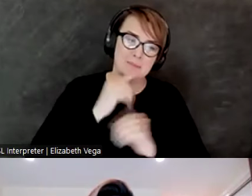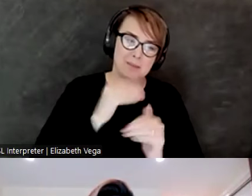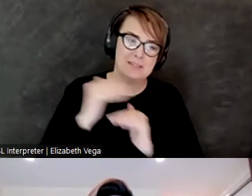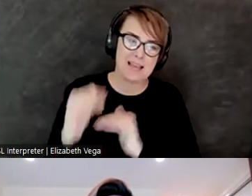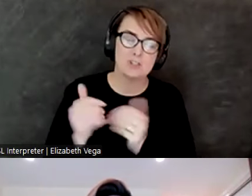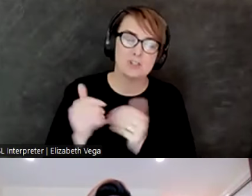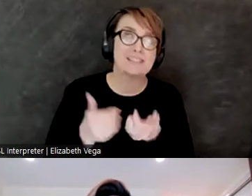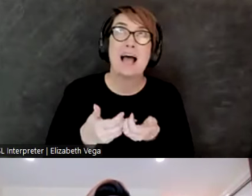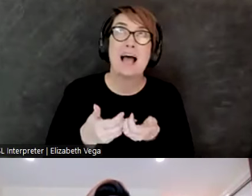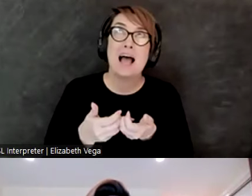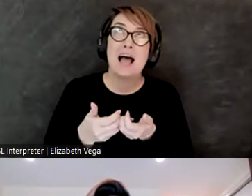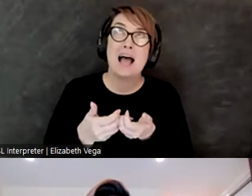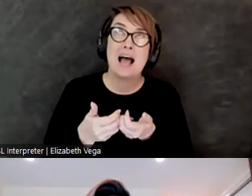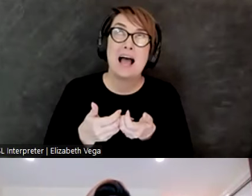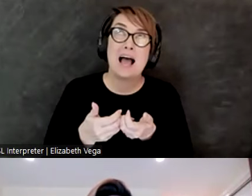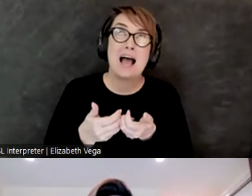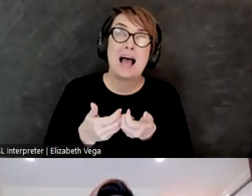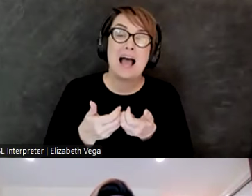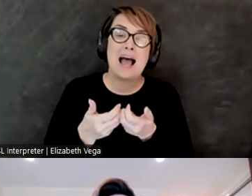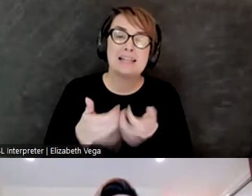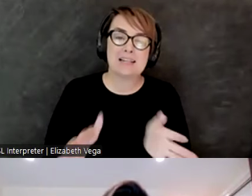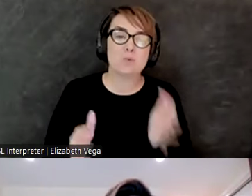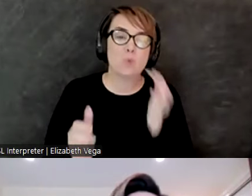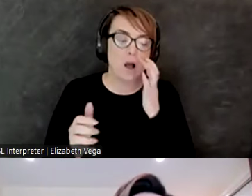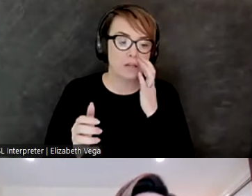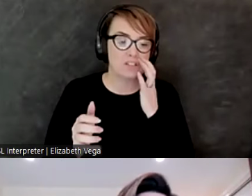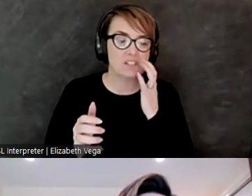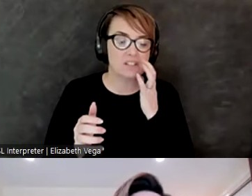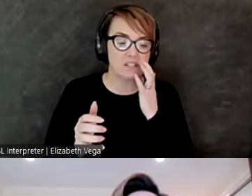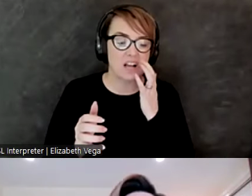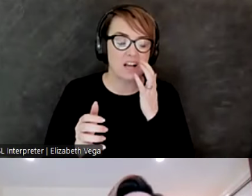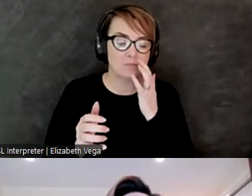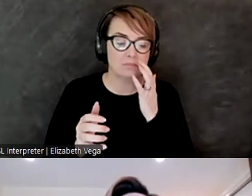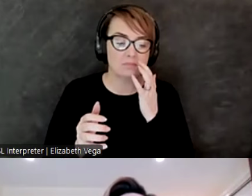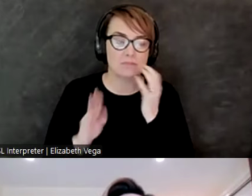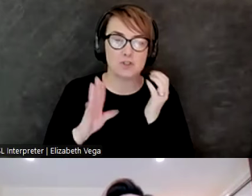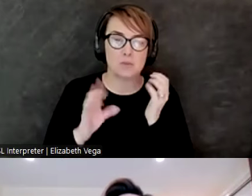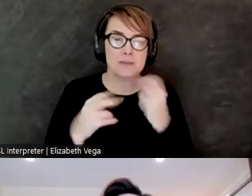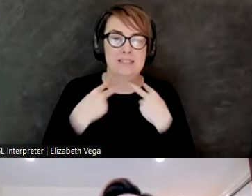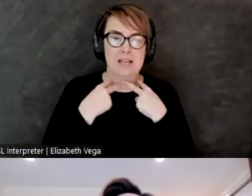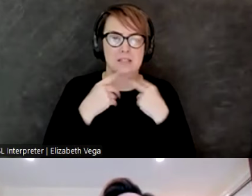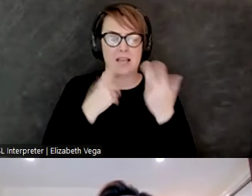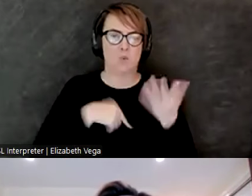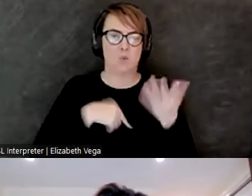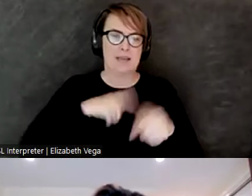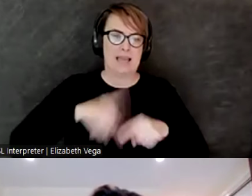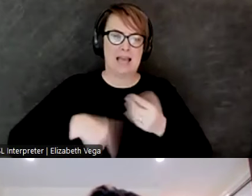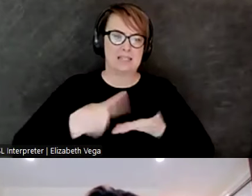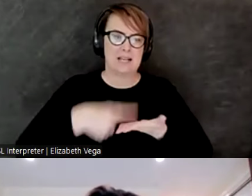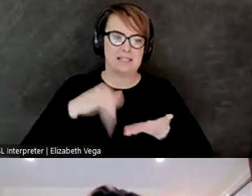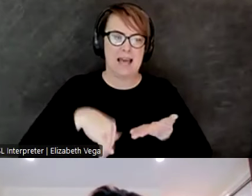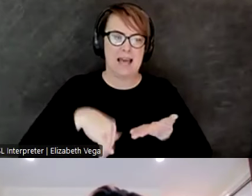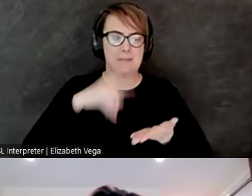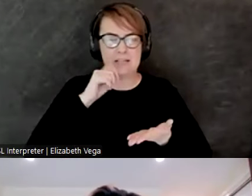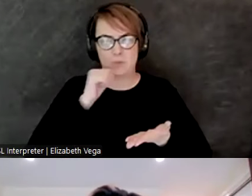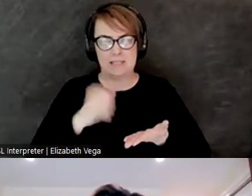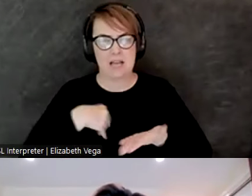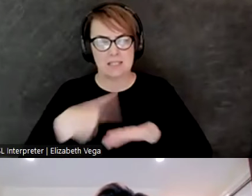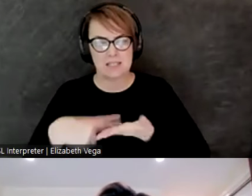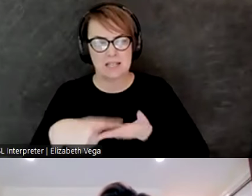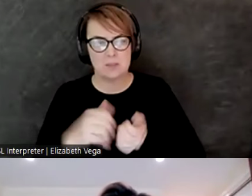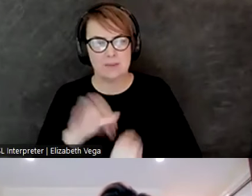be put into a square box saying, no, well, we can't talk about that because that's not what was discussed in the stakeholder committee members. And now you're